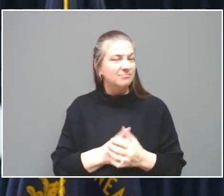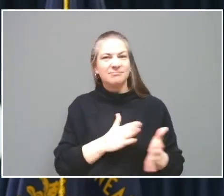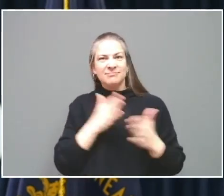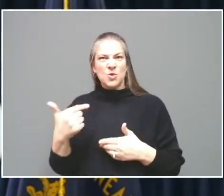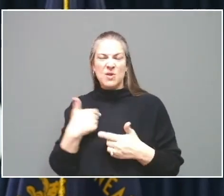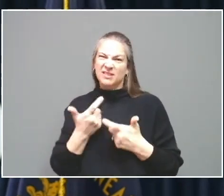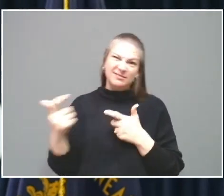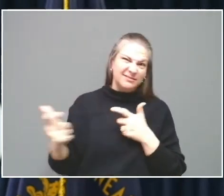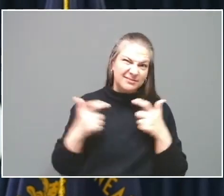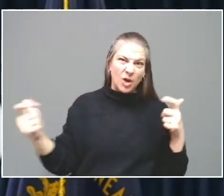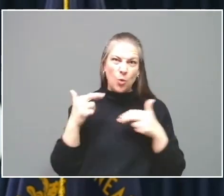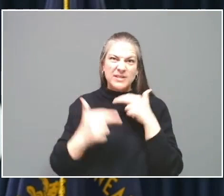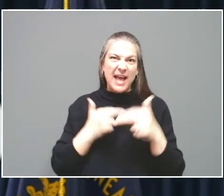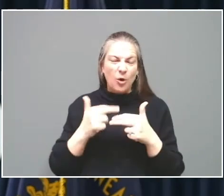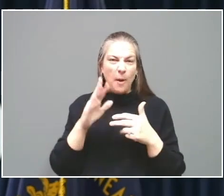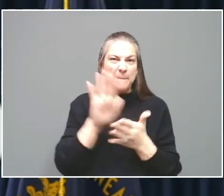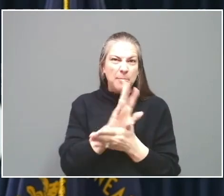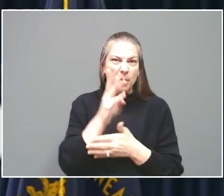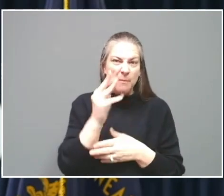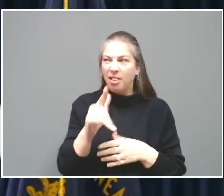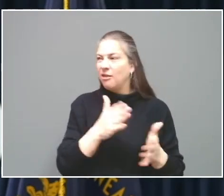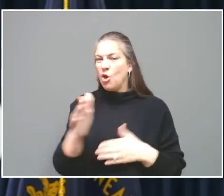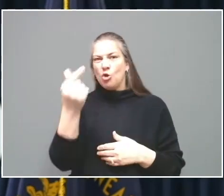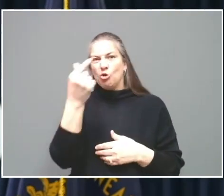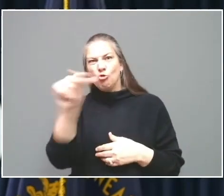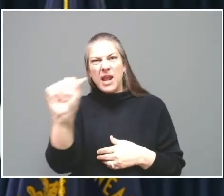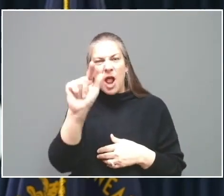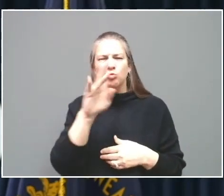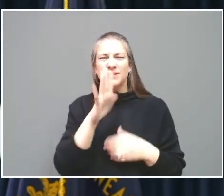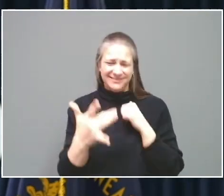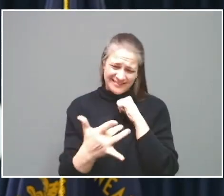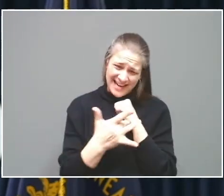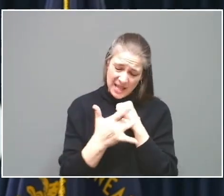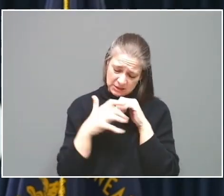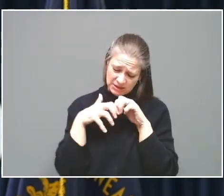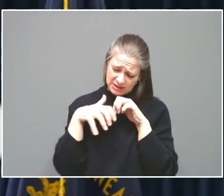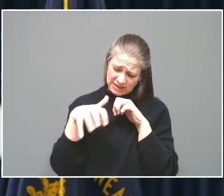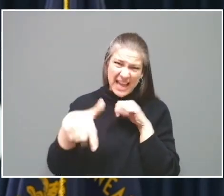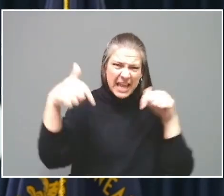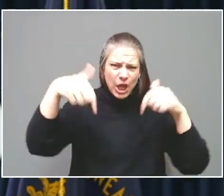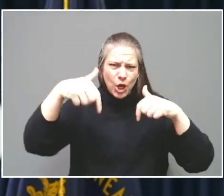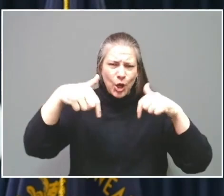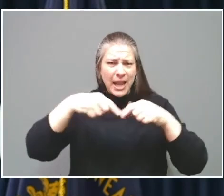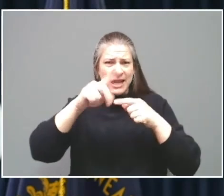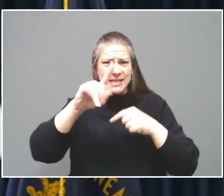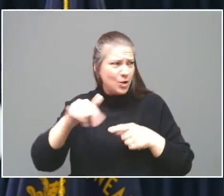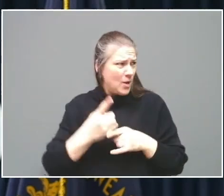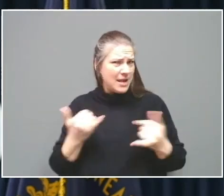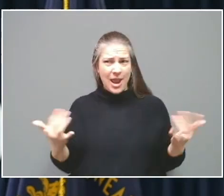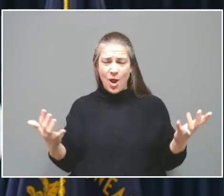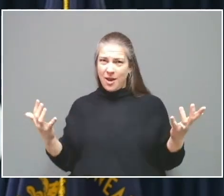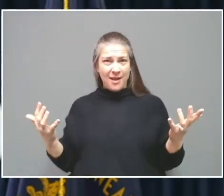Earth, green aluminum plants, so much technology coming to our Commonwealth right now. What better